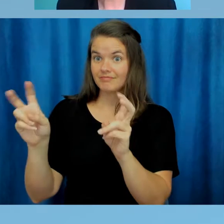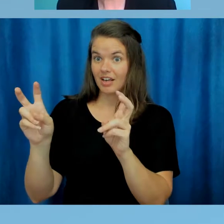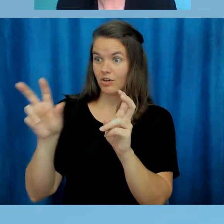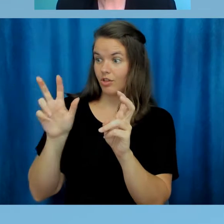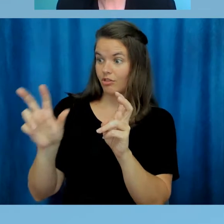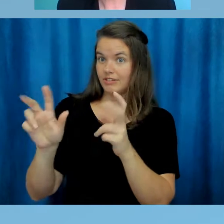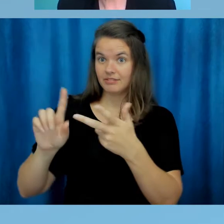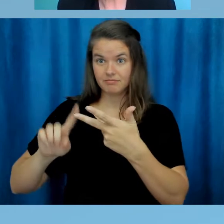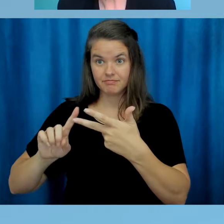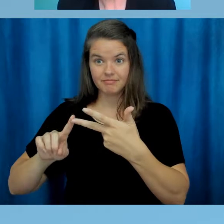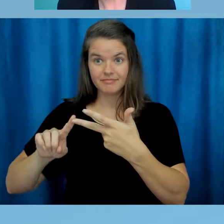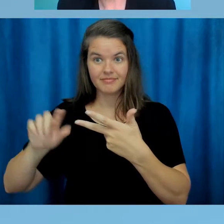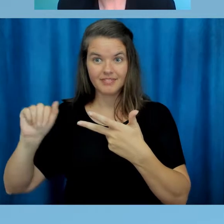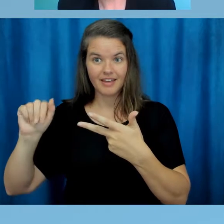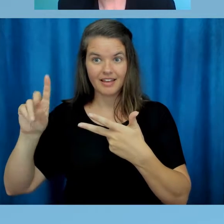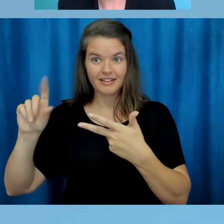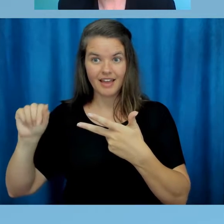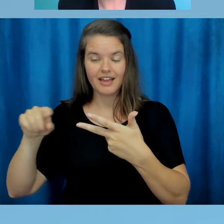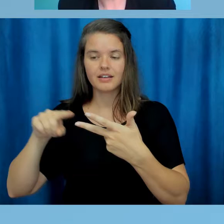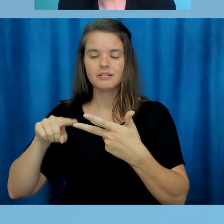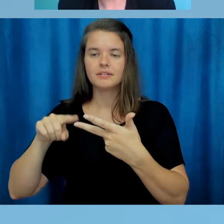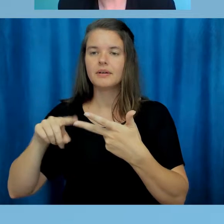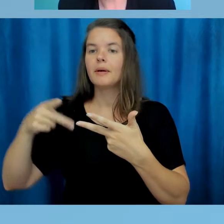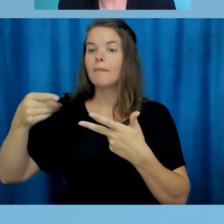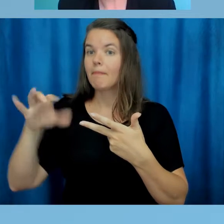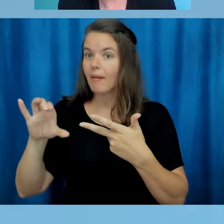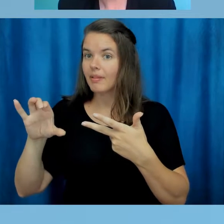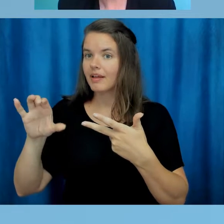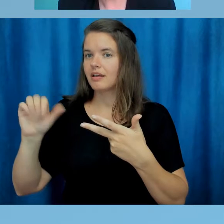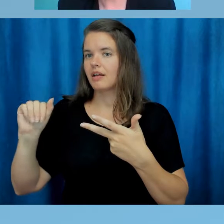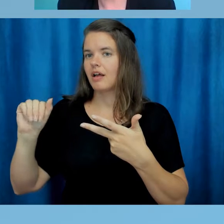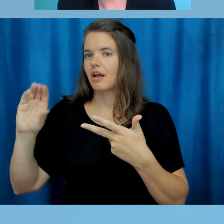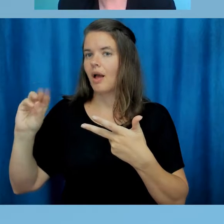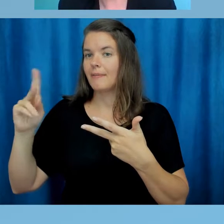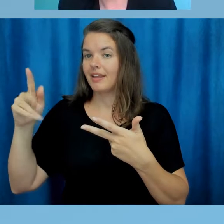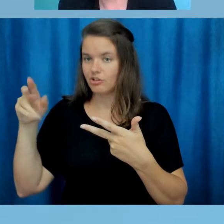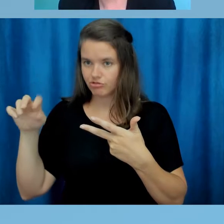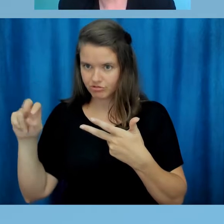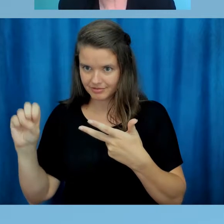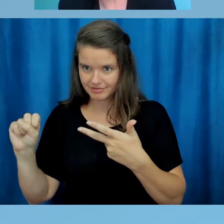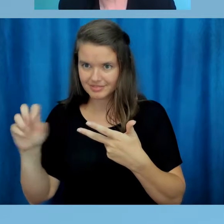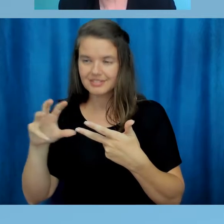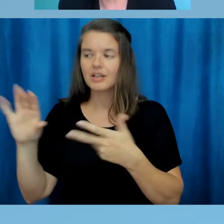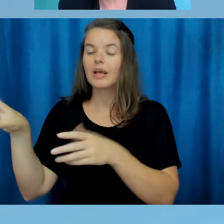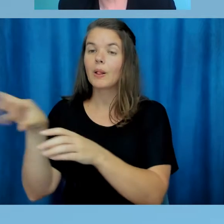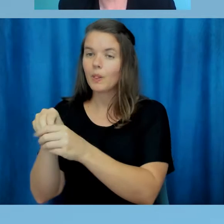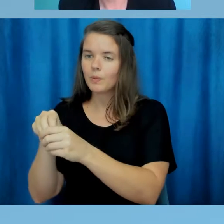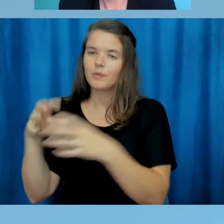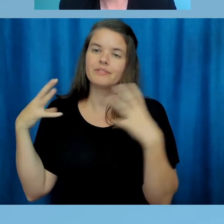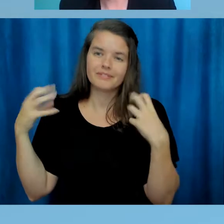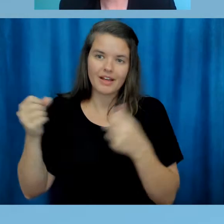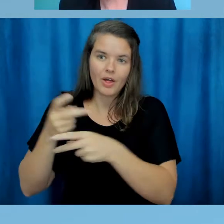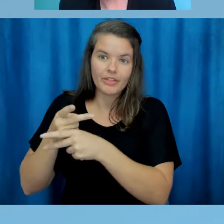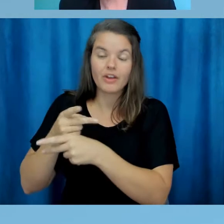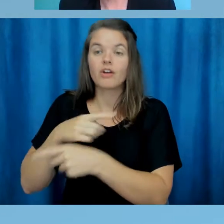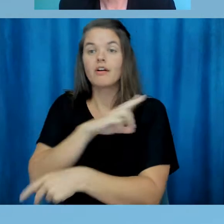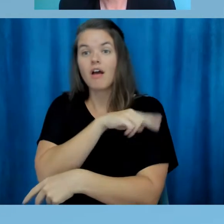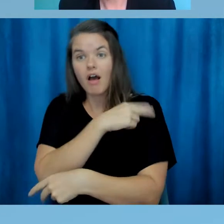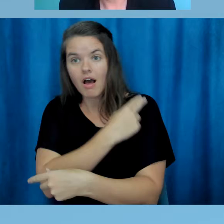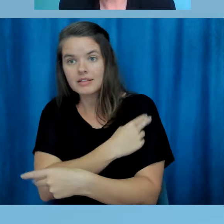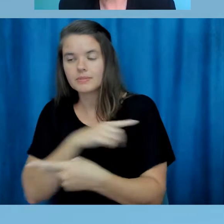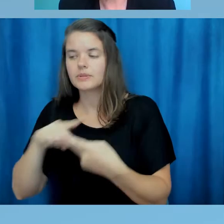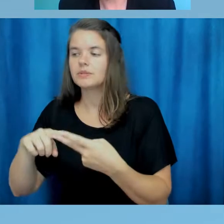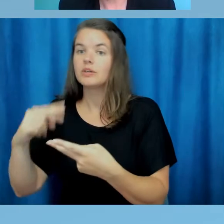Title III of the ADA covers public accommodations that include a range of healthcare entities, such as